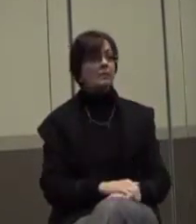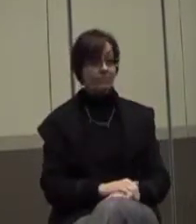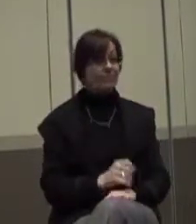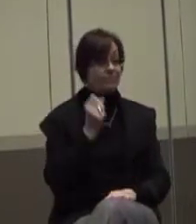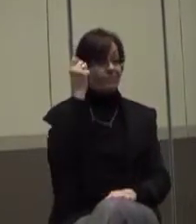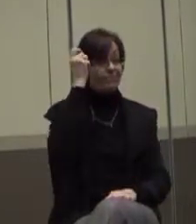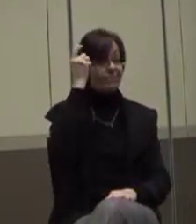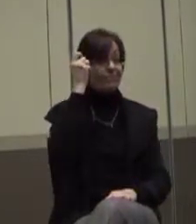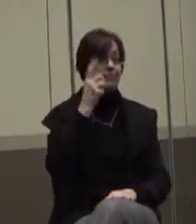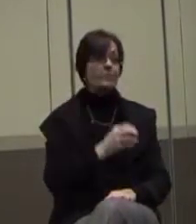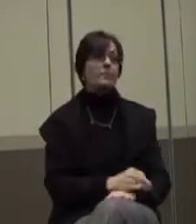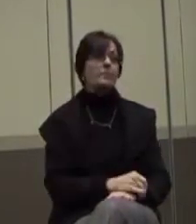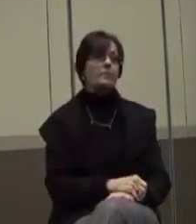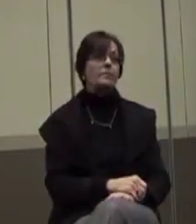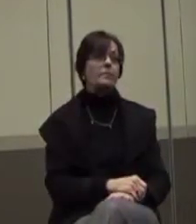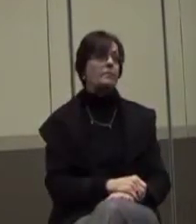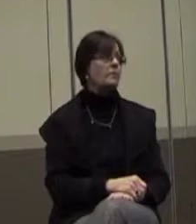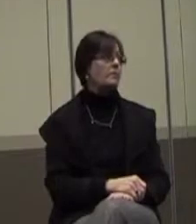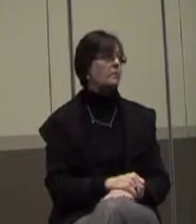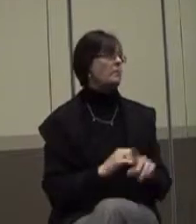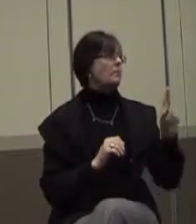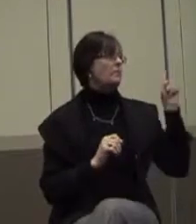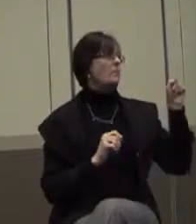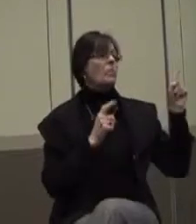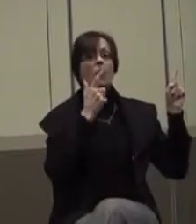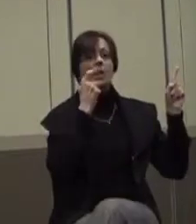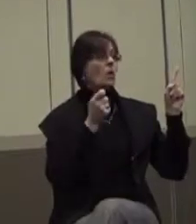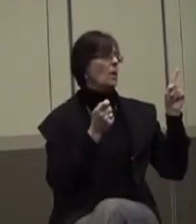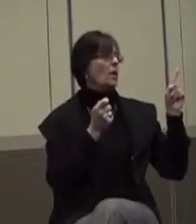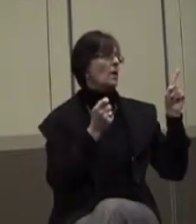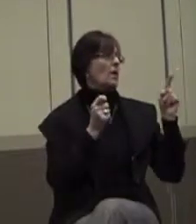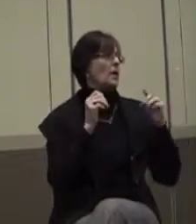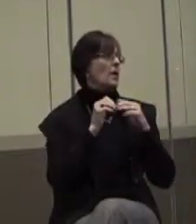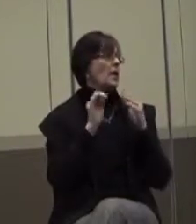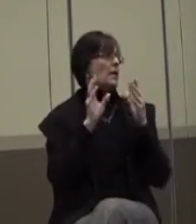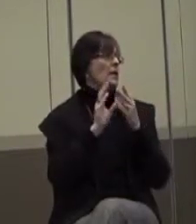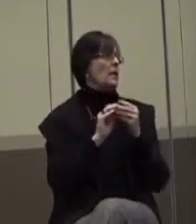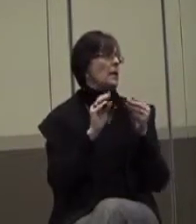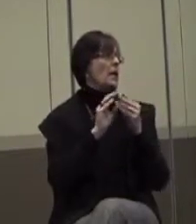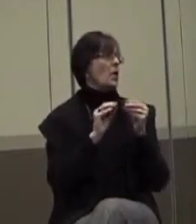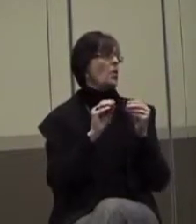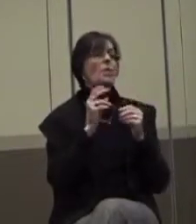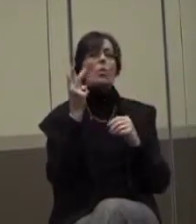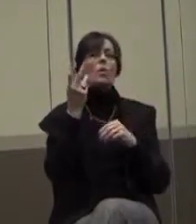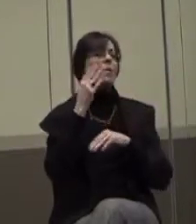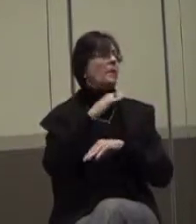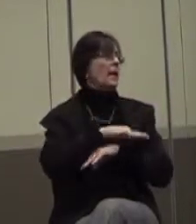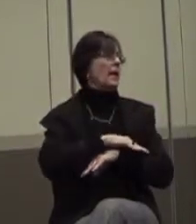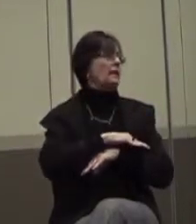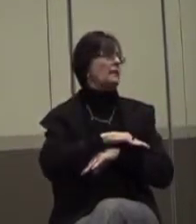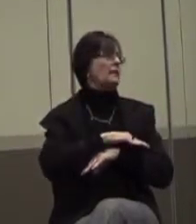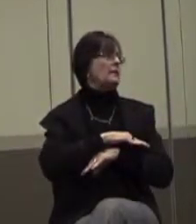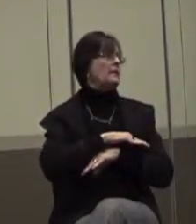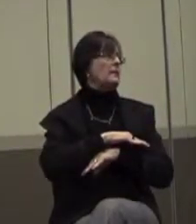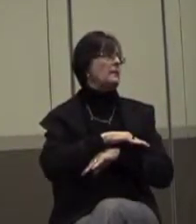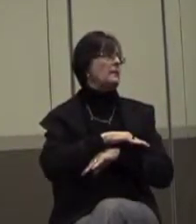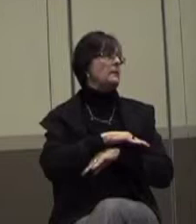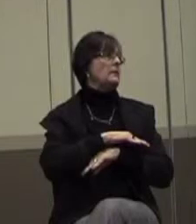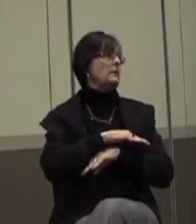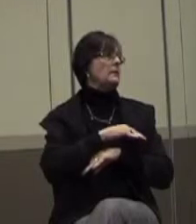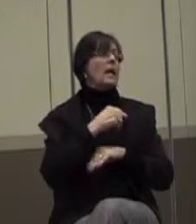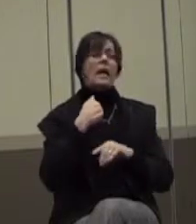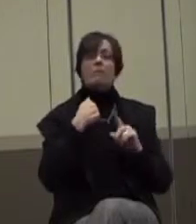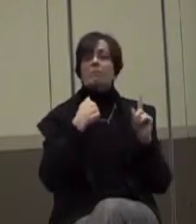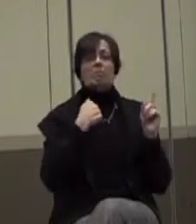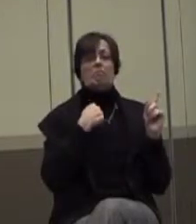Make sense? I was going to think as well in the narrative that there were whole days when, or the years did. Great. I would